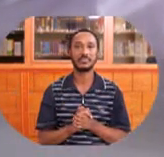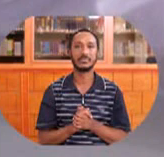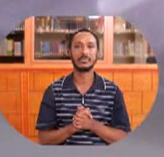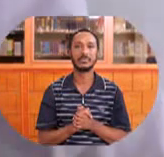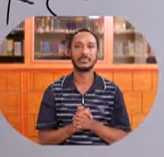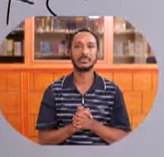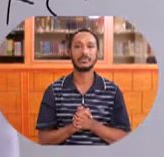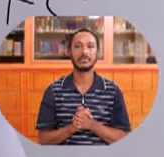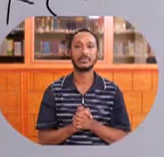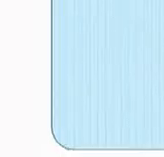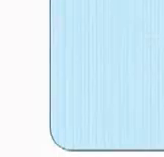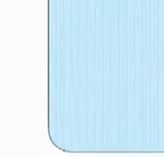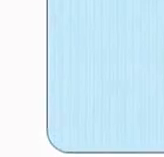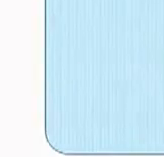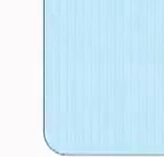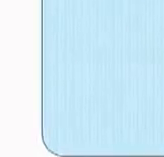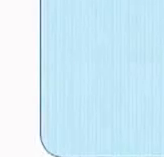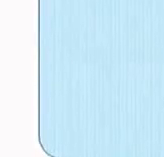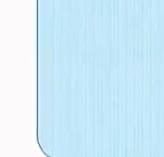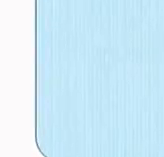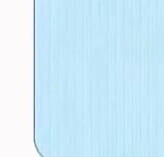enough amount of laser